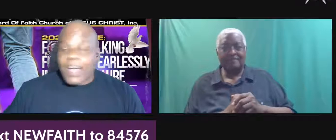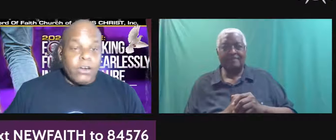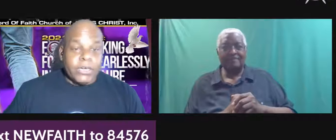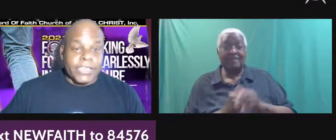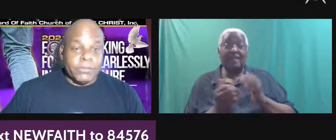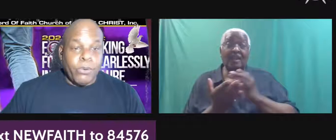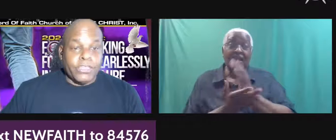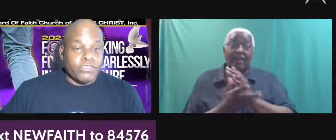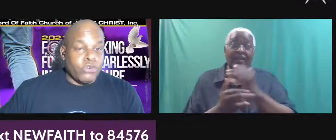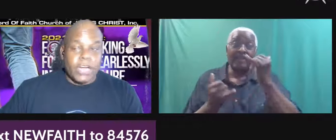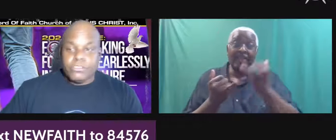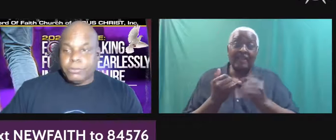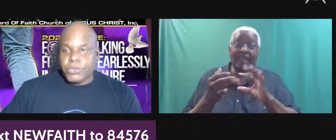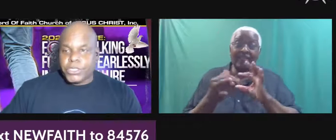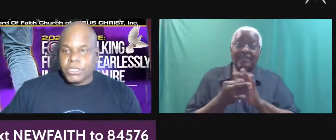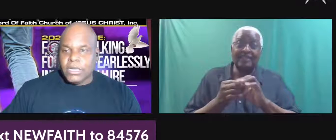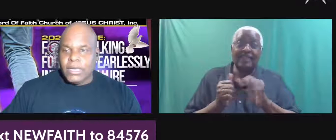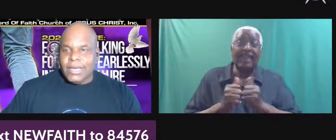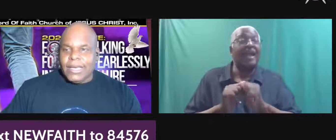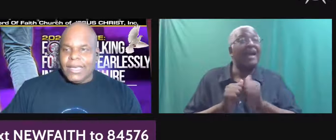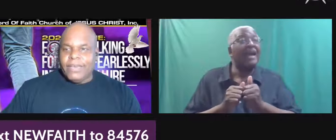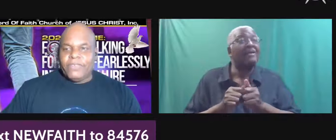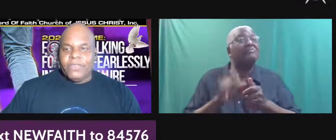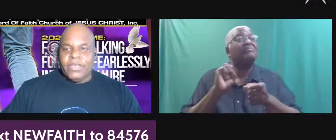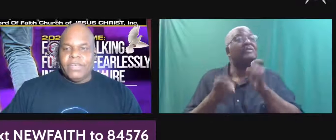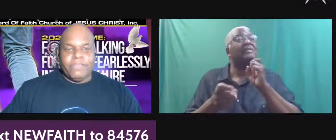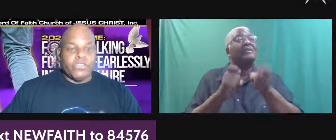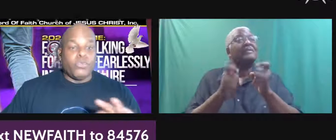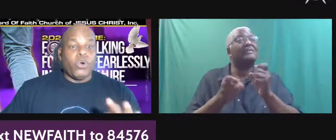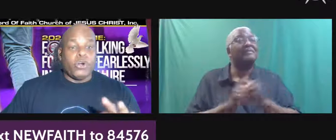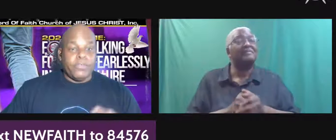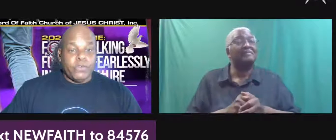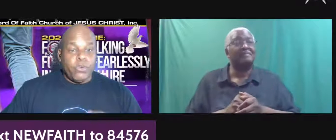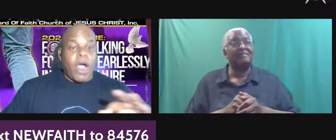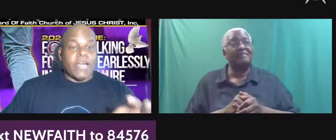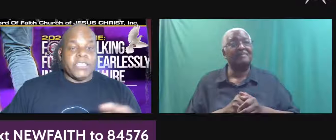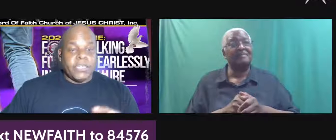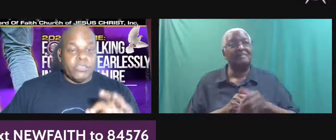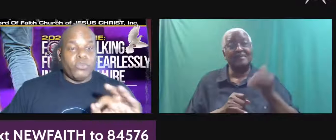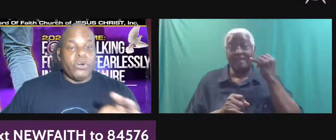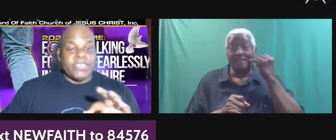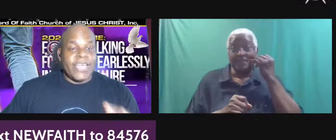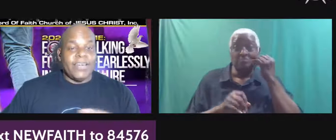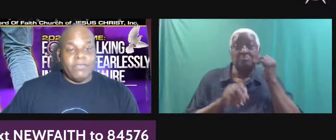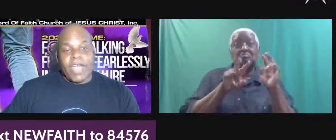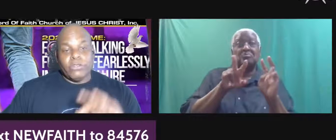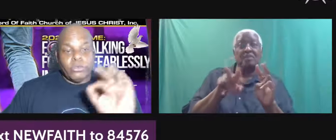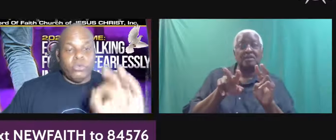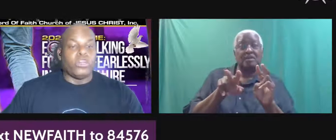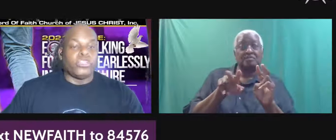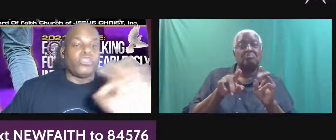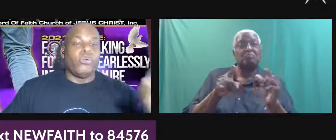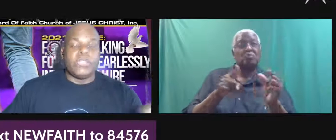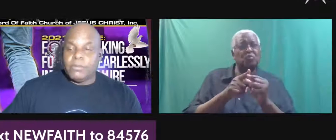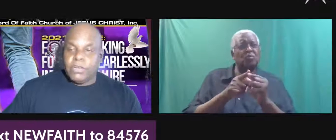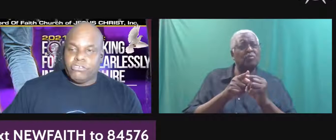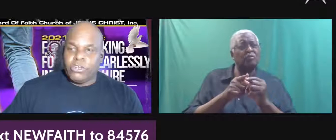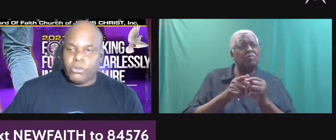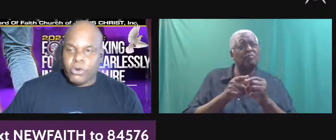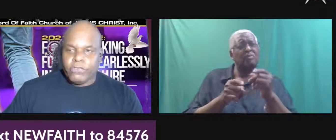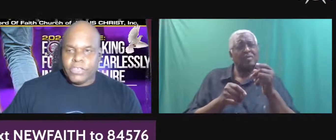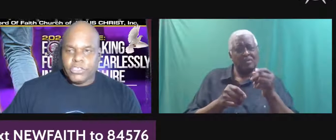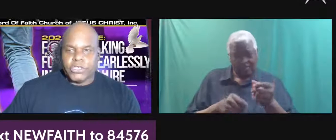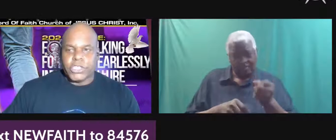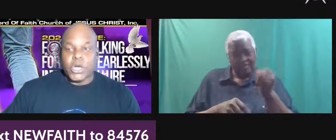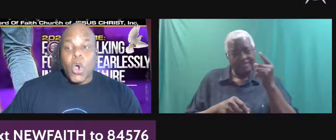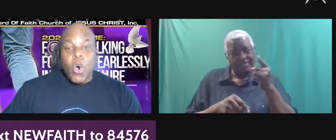All right, the final connection point is through contribution. If this word, if you're watching and this word has added value and you want to sow into the ministry